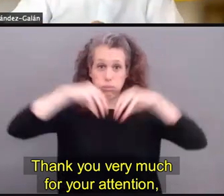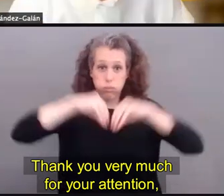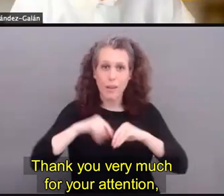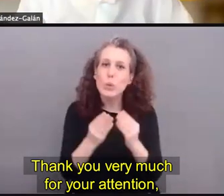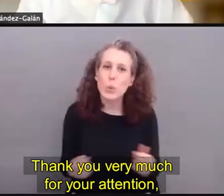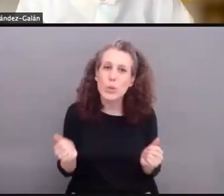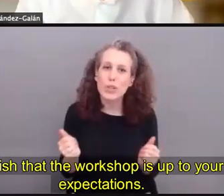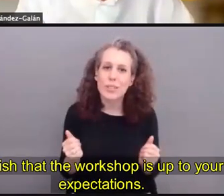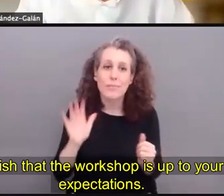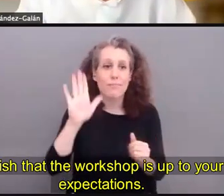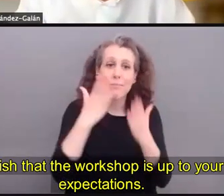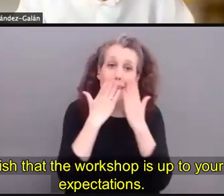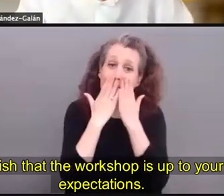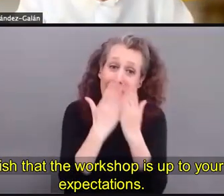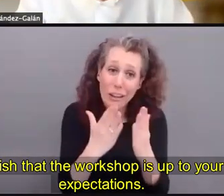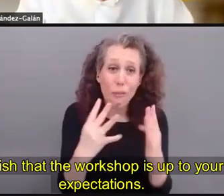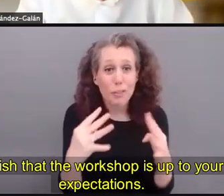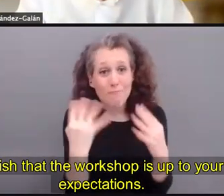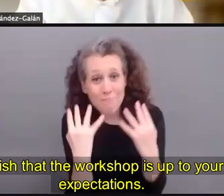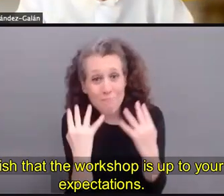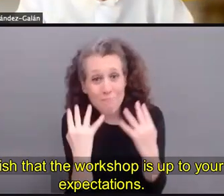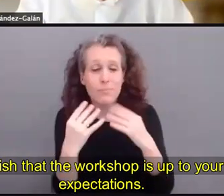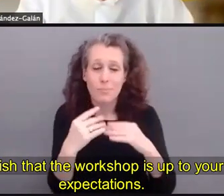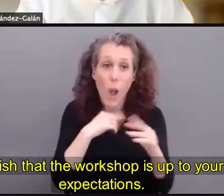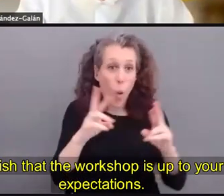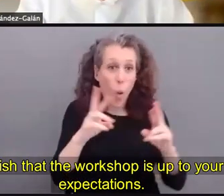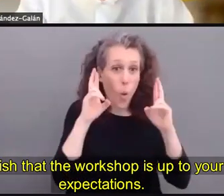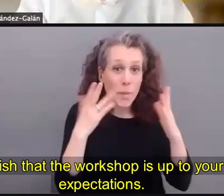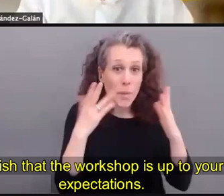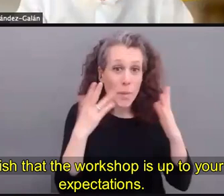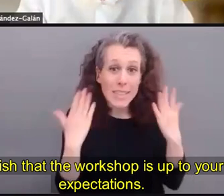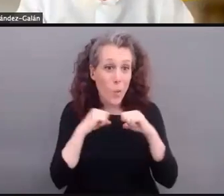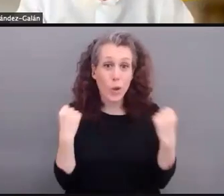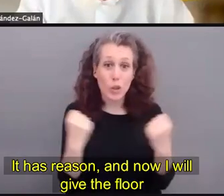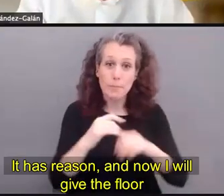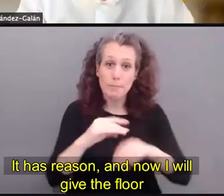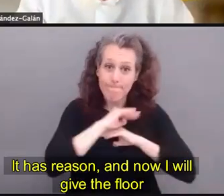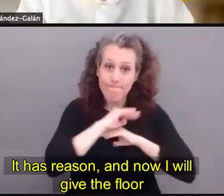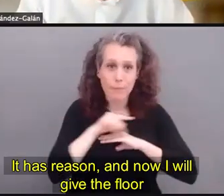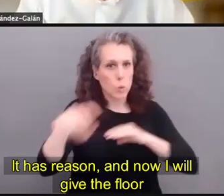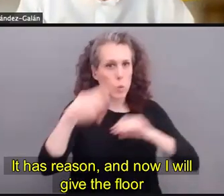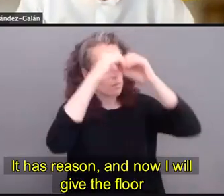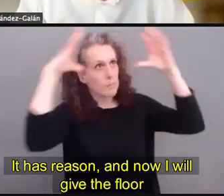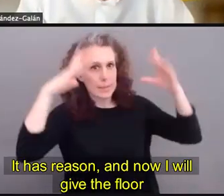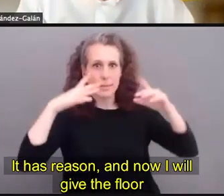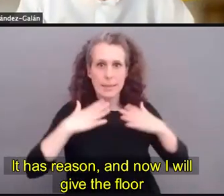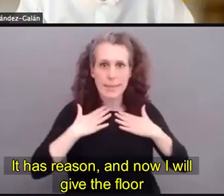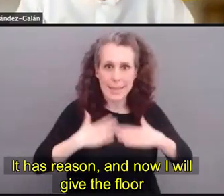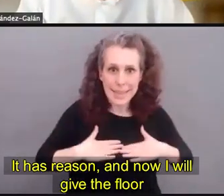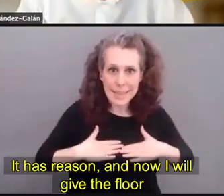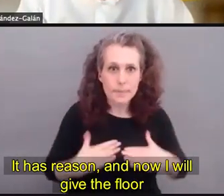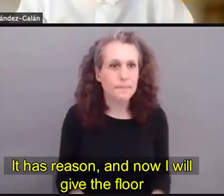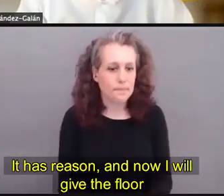your attention. I wish that the workshop really is up to the expectations it has risen,